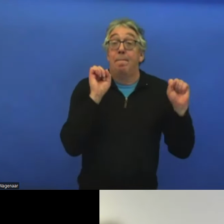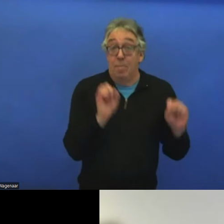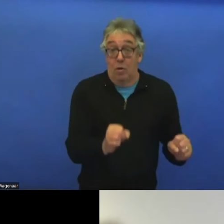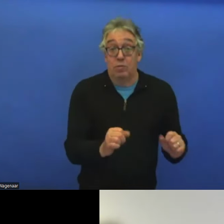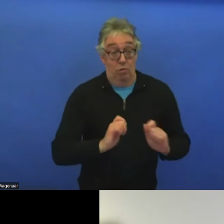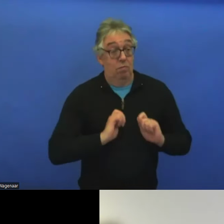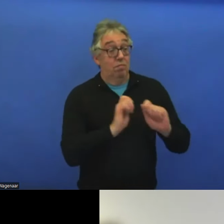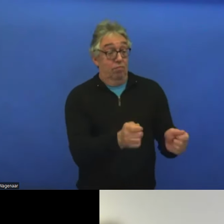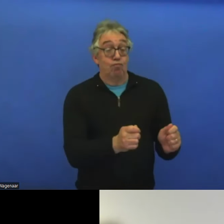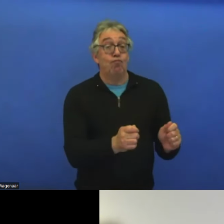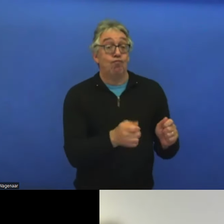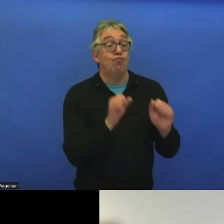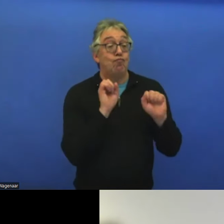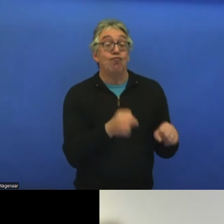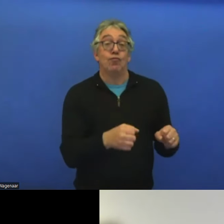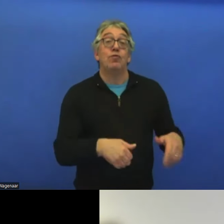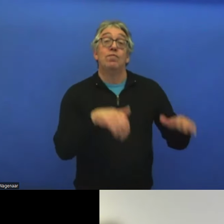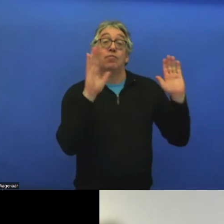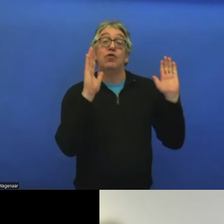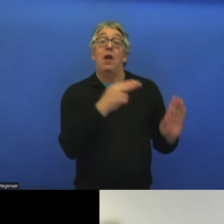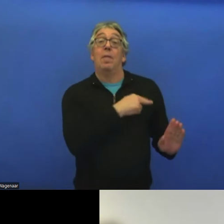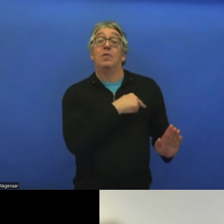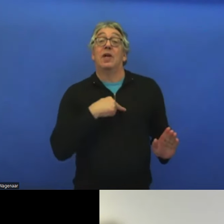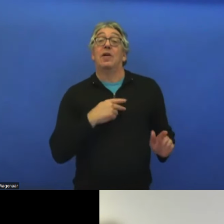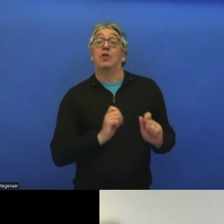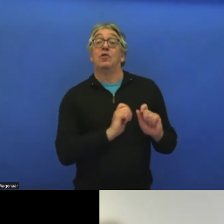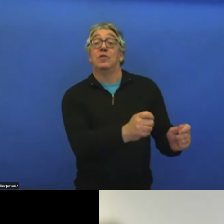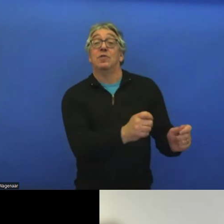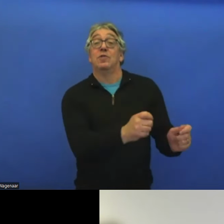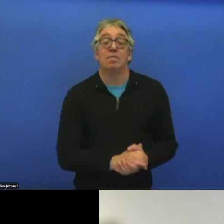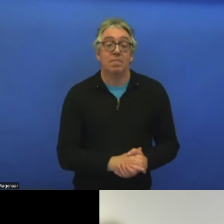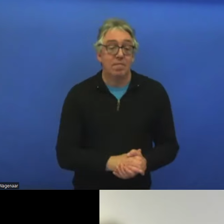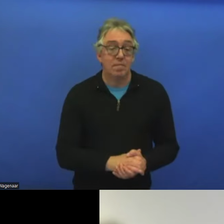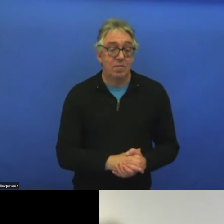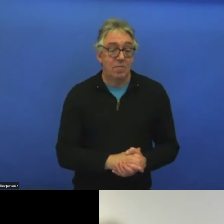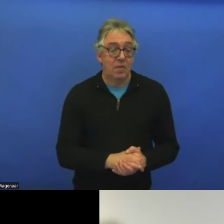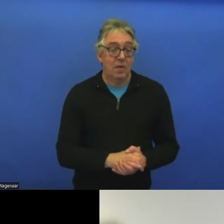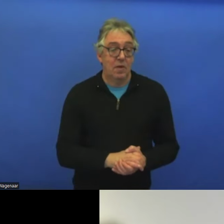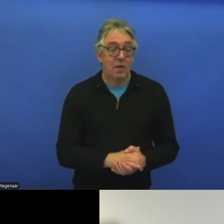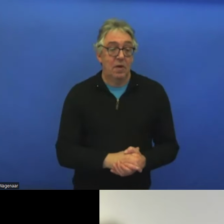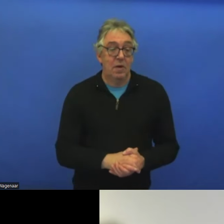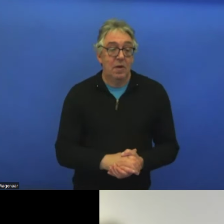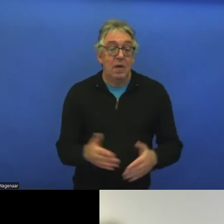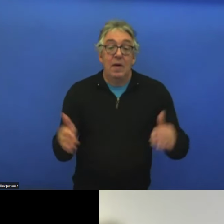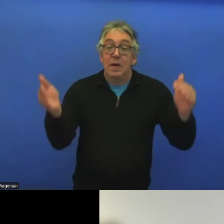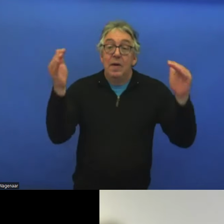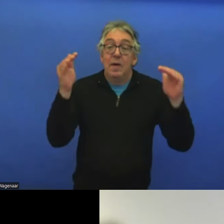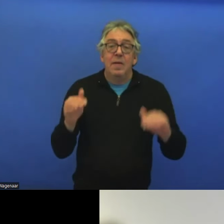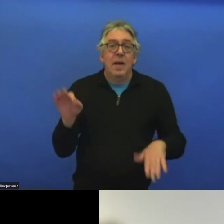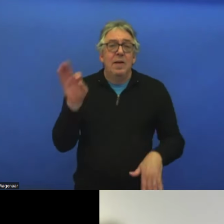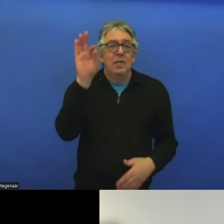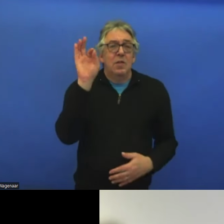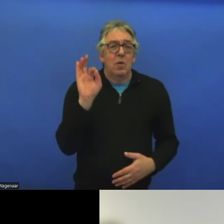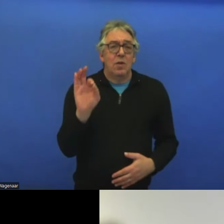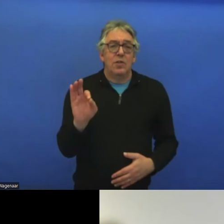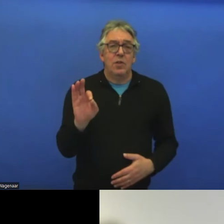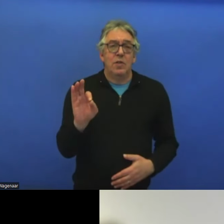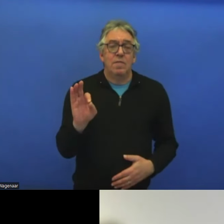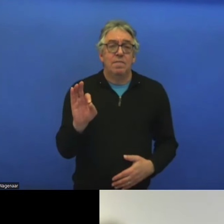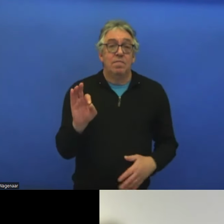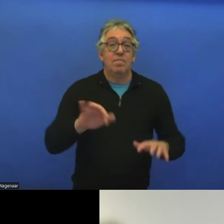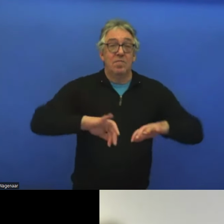The next questions were, how does refugee and asylum seeker ensure that the host country has better conditions